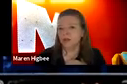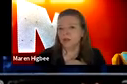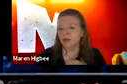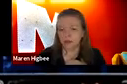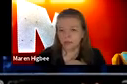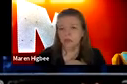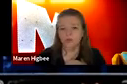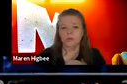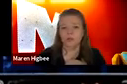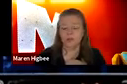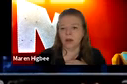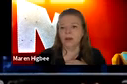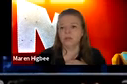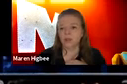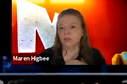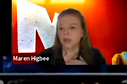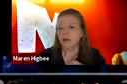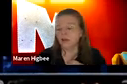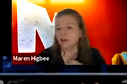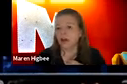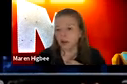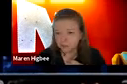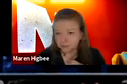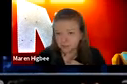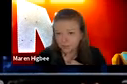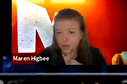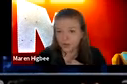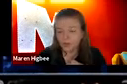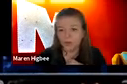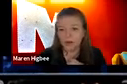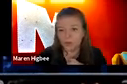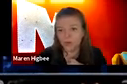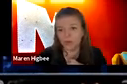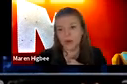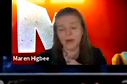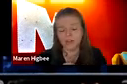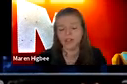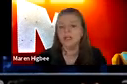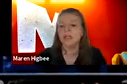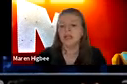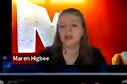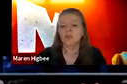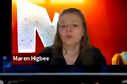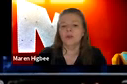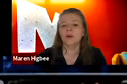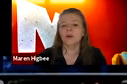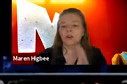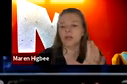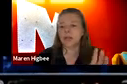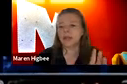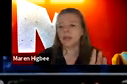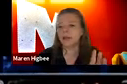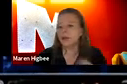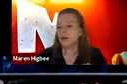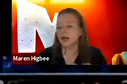into a lot of sub-Saharan Africa. We do a lot of work with Fred Hutch. And when we are